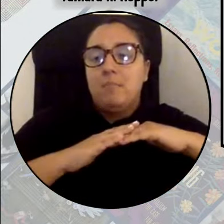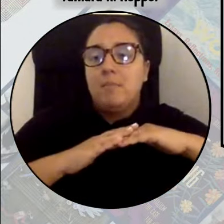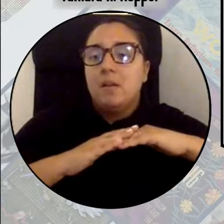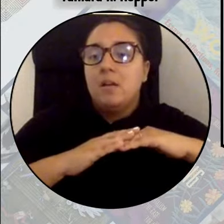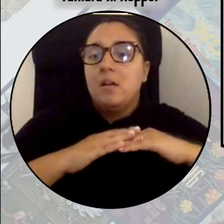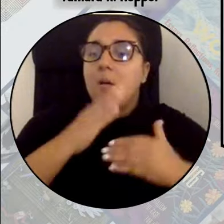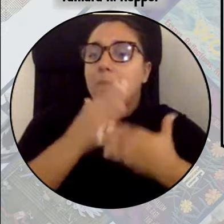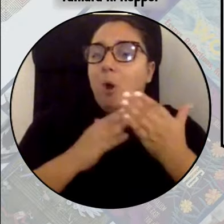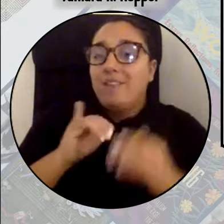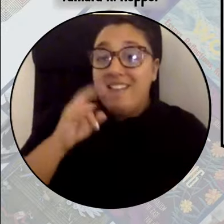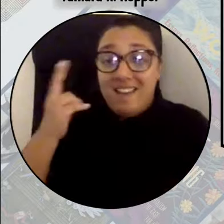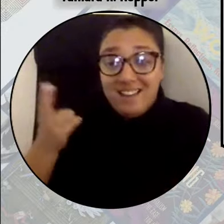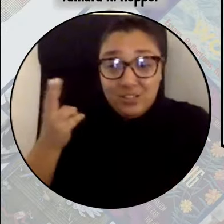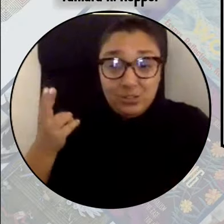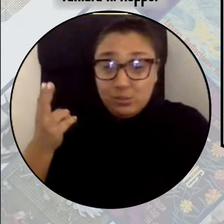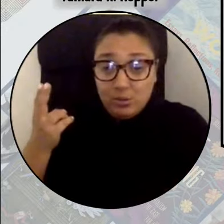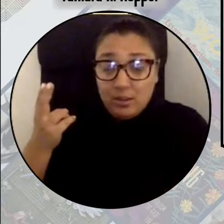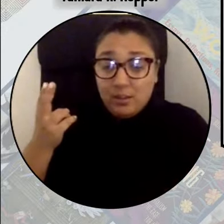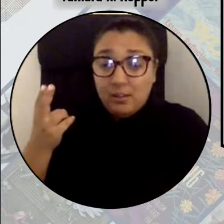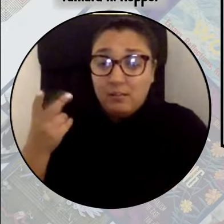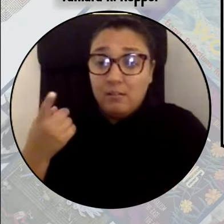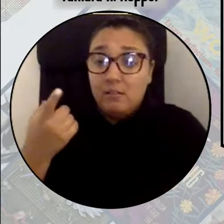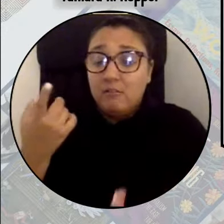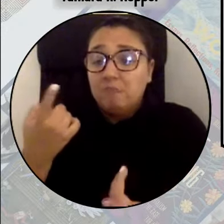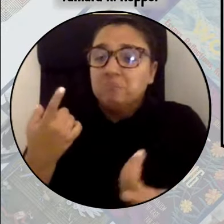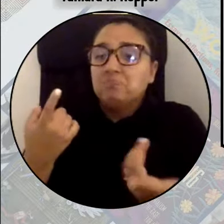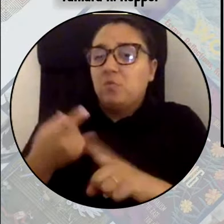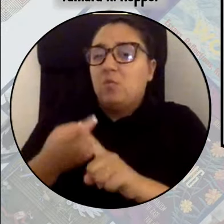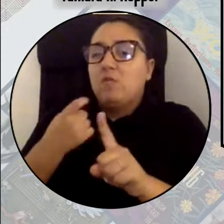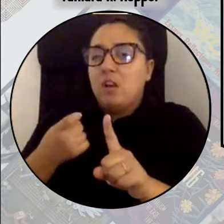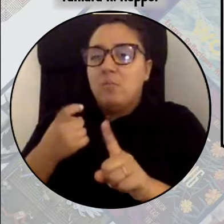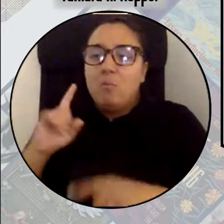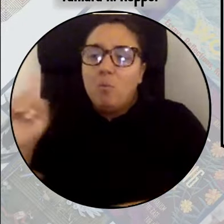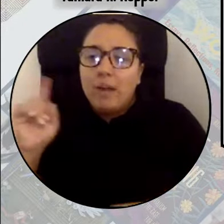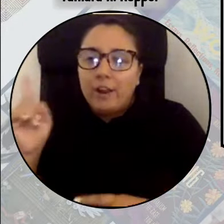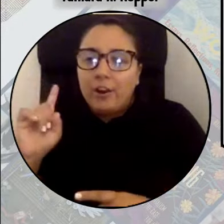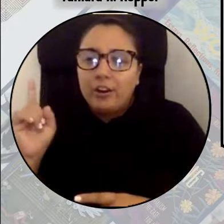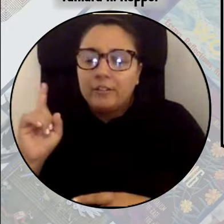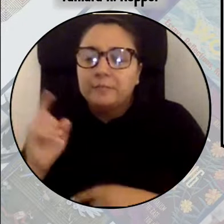this concern about,